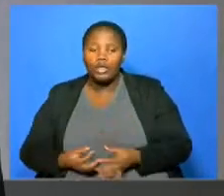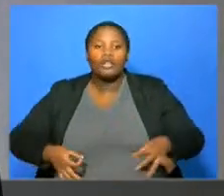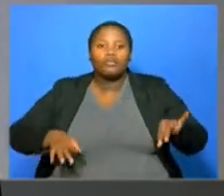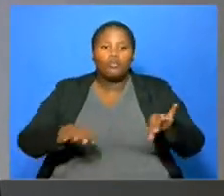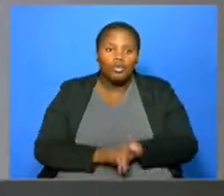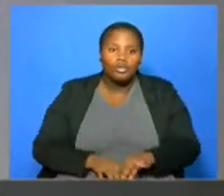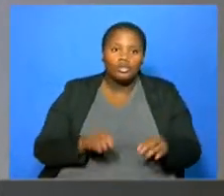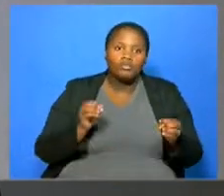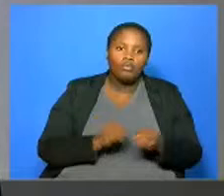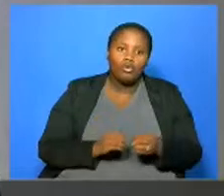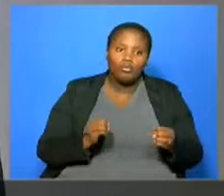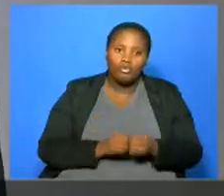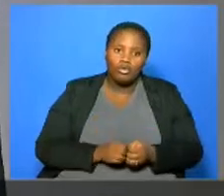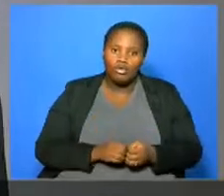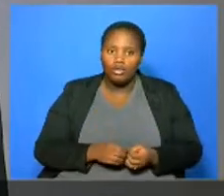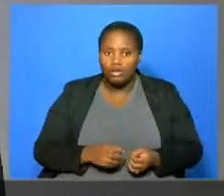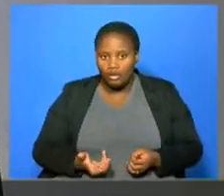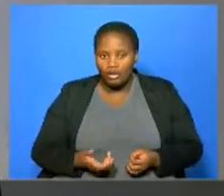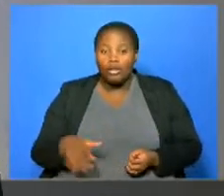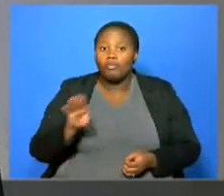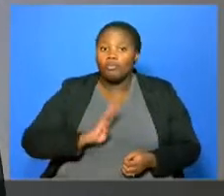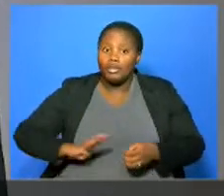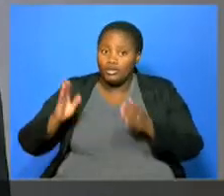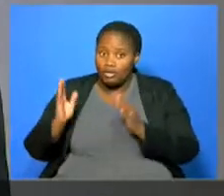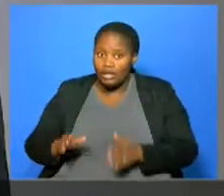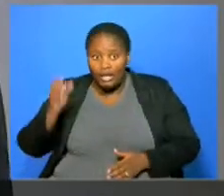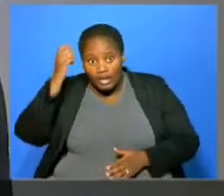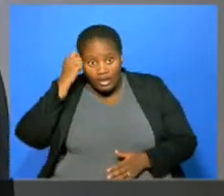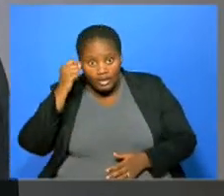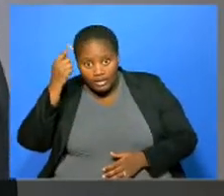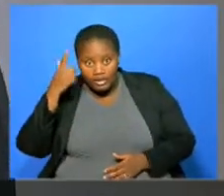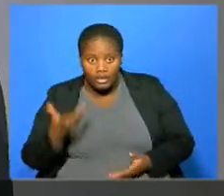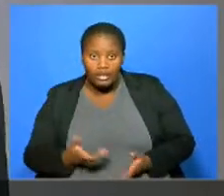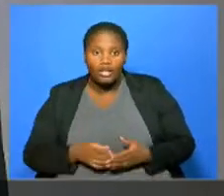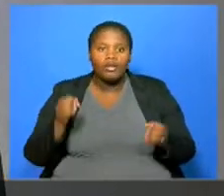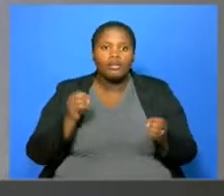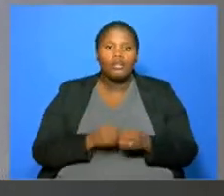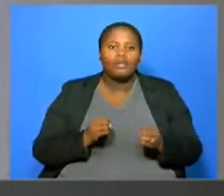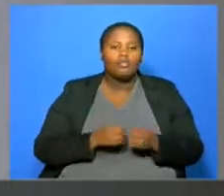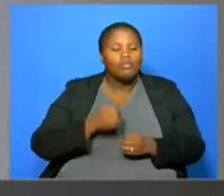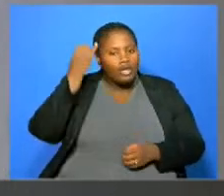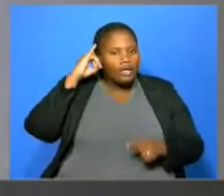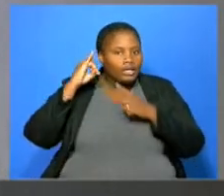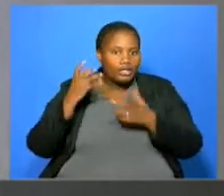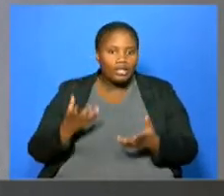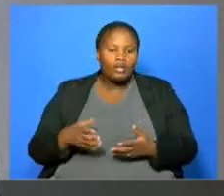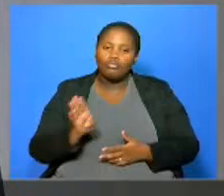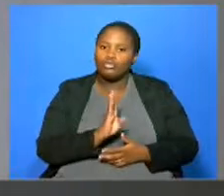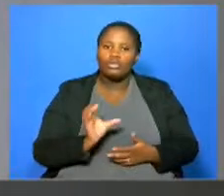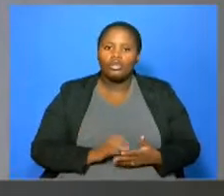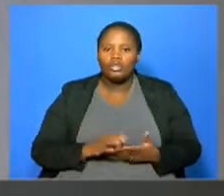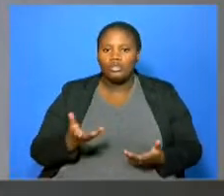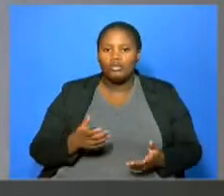It's important that as Botswana we understand this aspect, because from our engagements